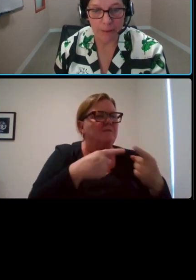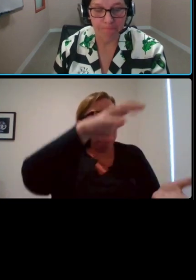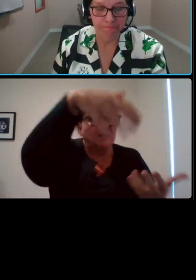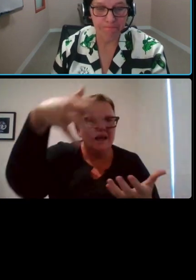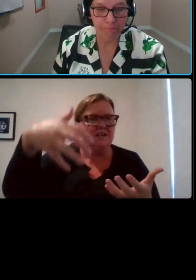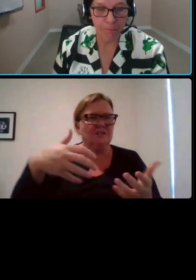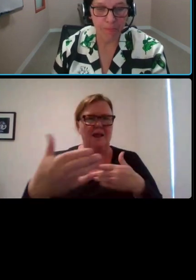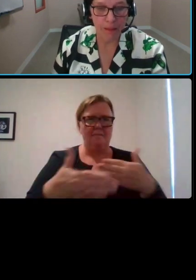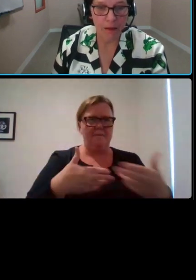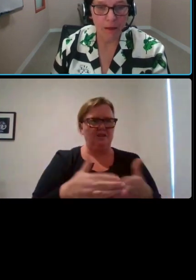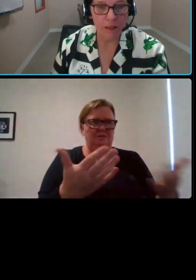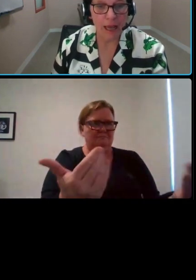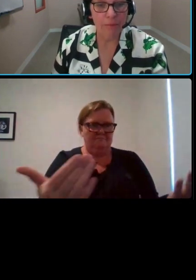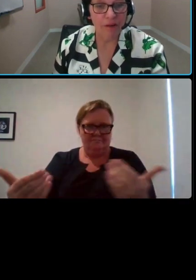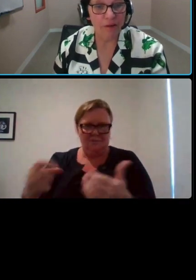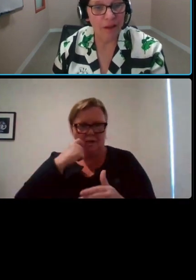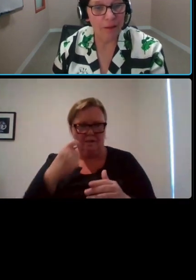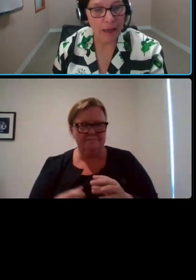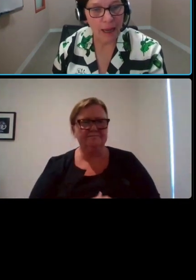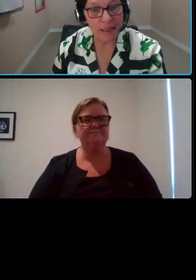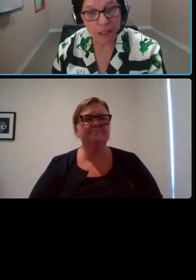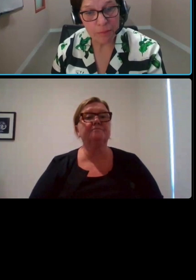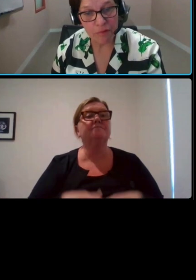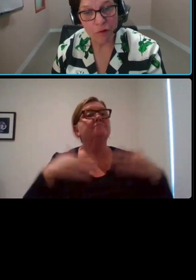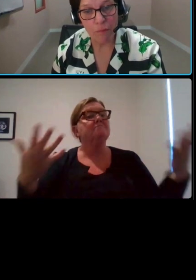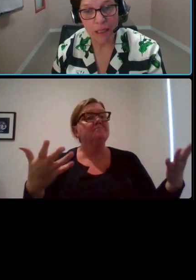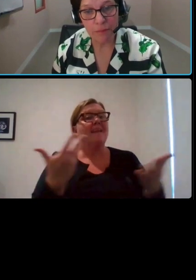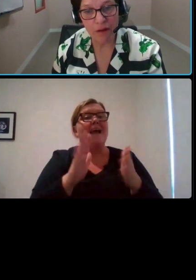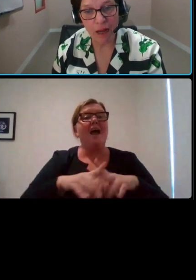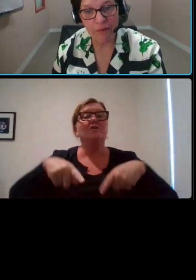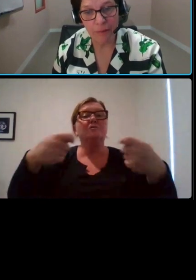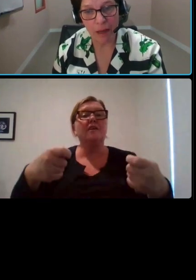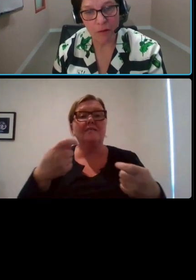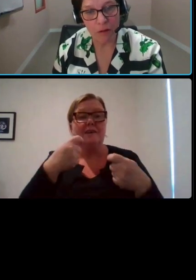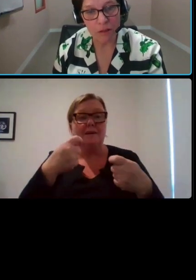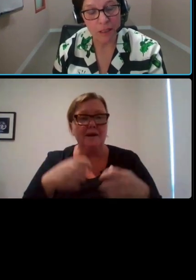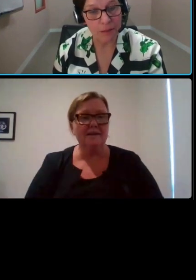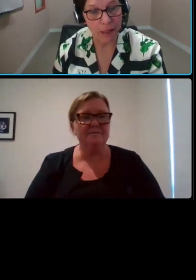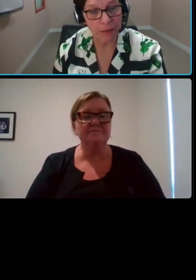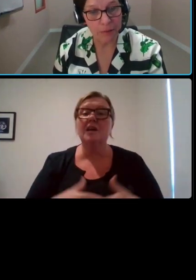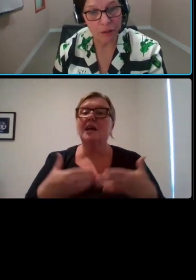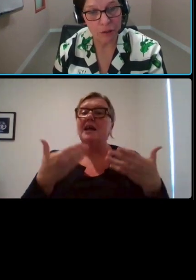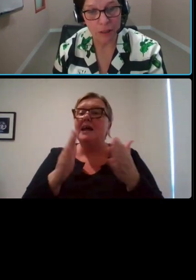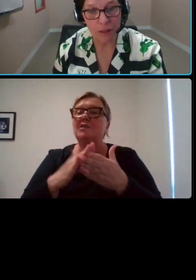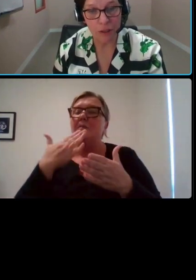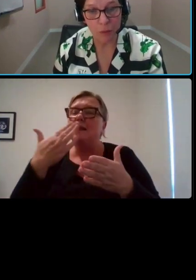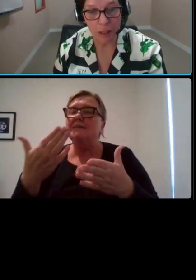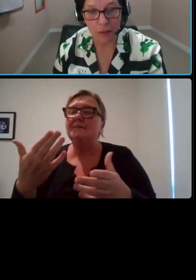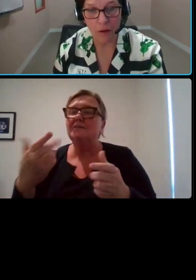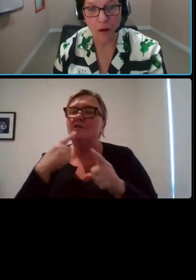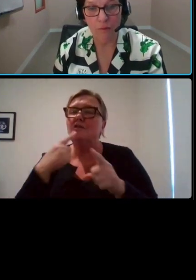and management. So how to provide feedback. As I mentioned before, please provide feedback on consultation paper number 2